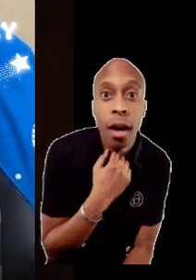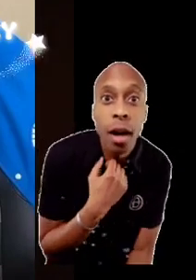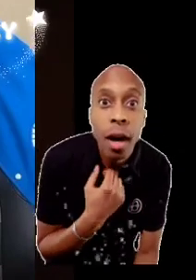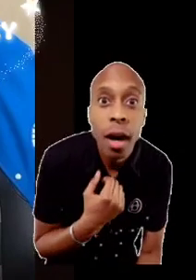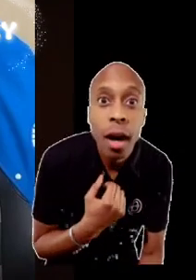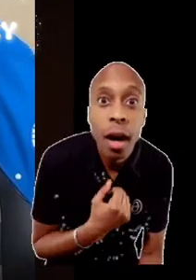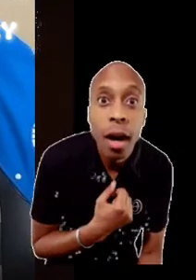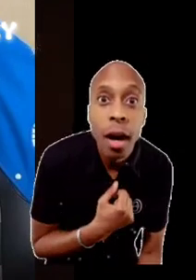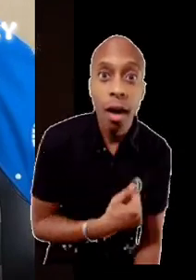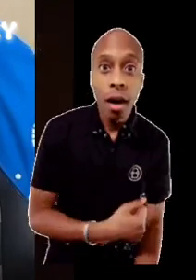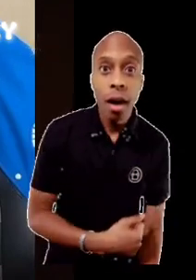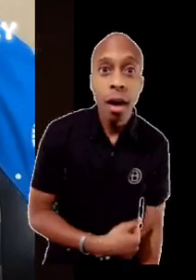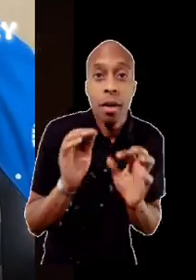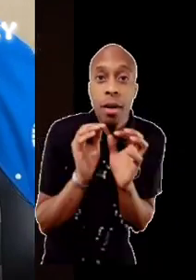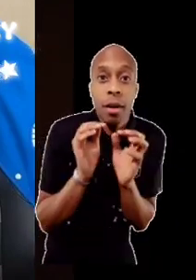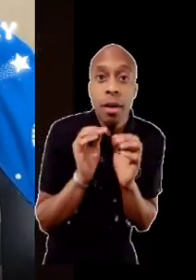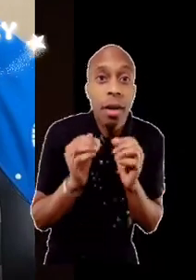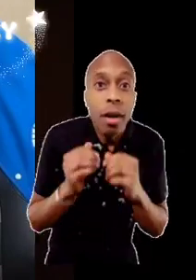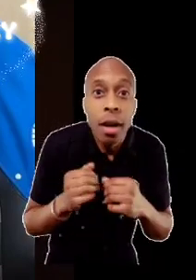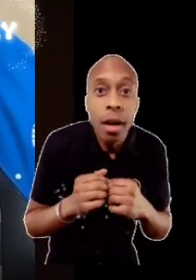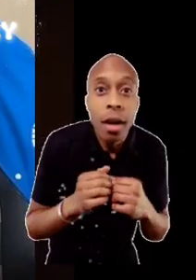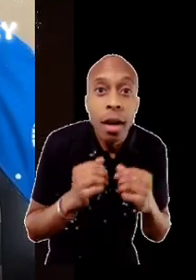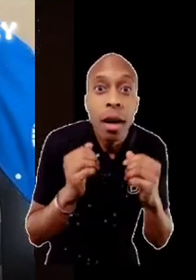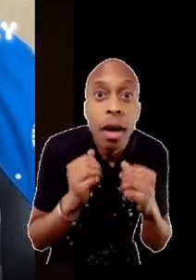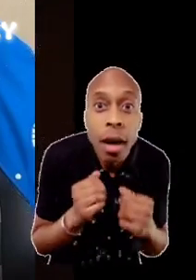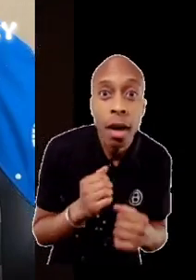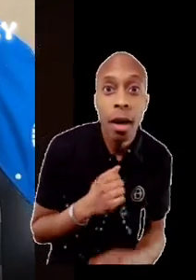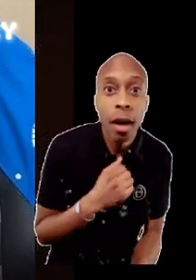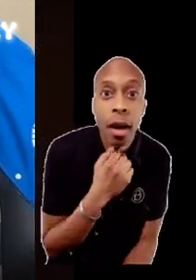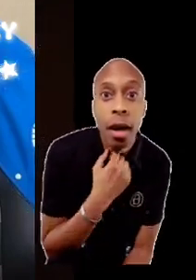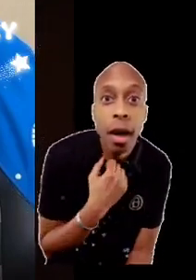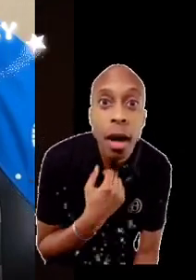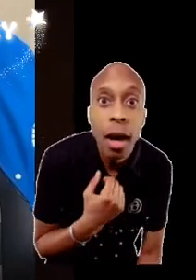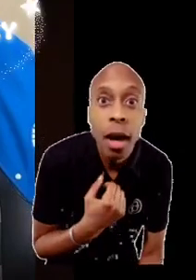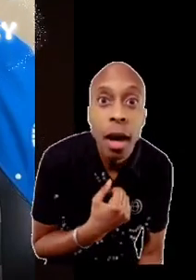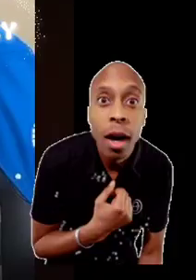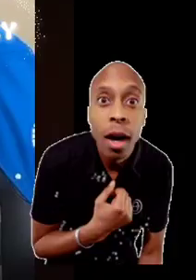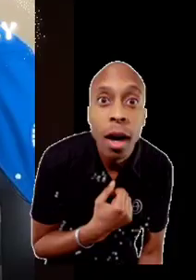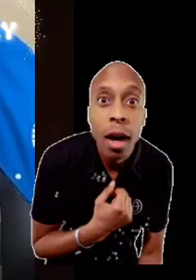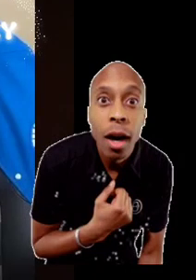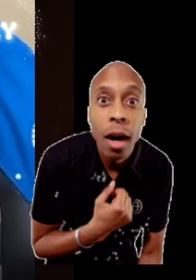me come out here, I stay the same way. If it's a warning, I give it.